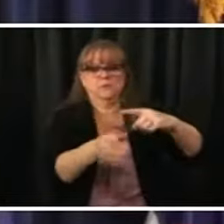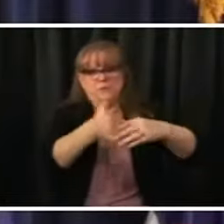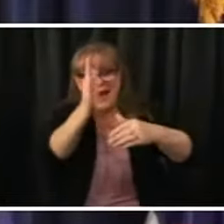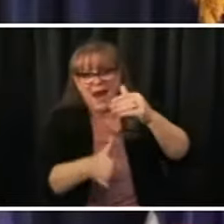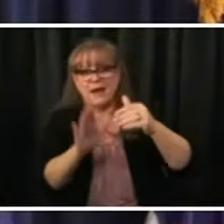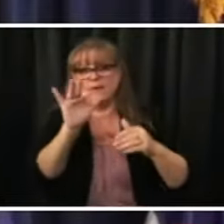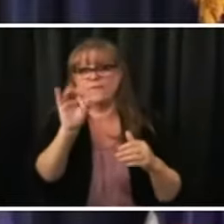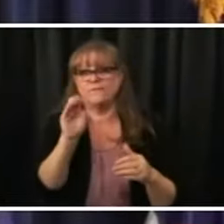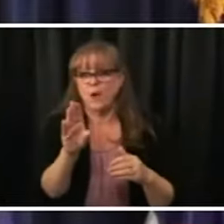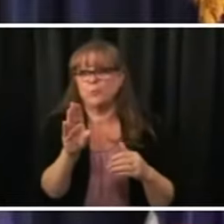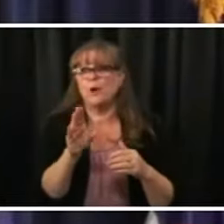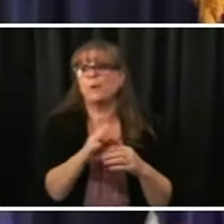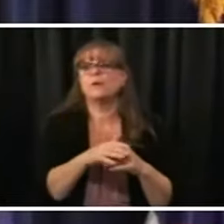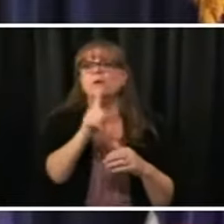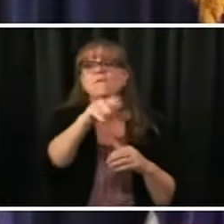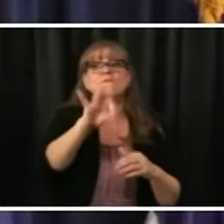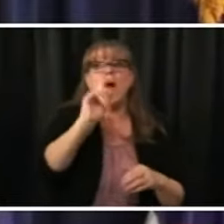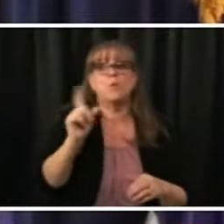www.covidvaccine.org or call